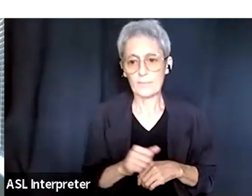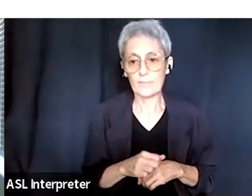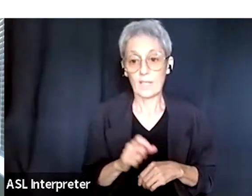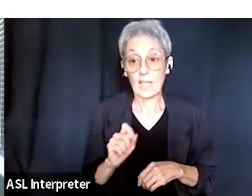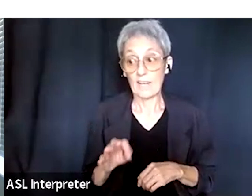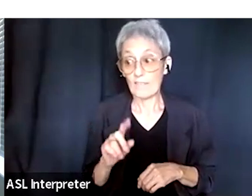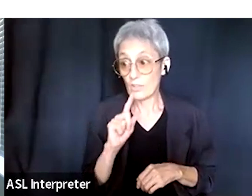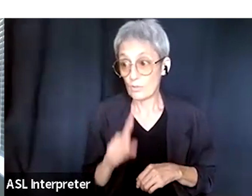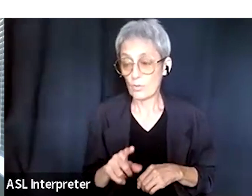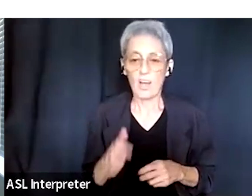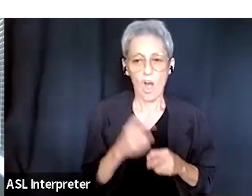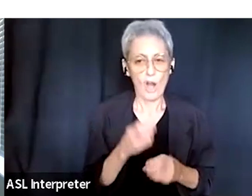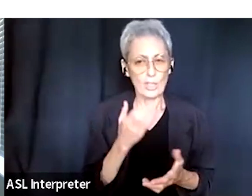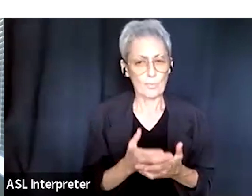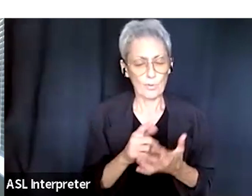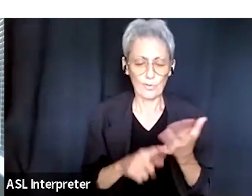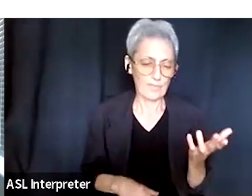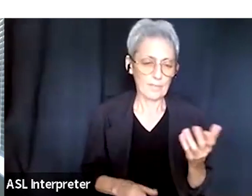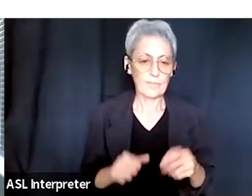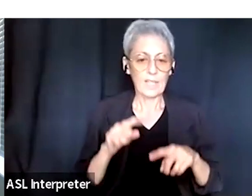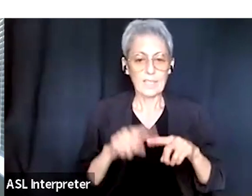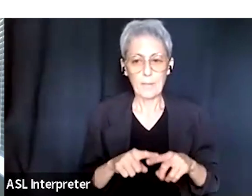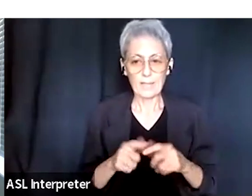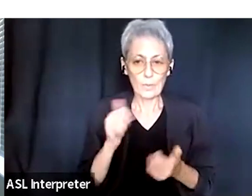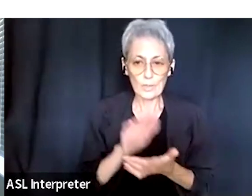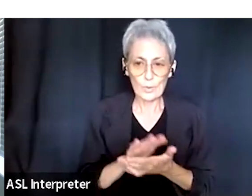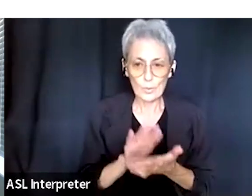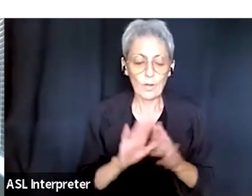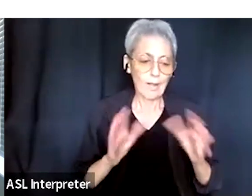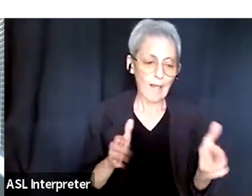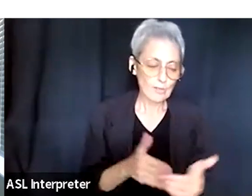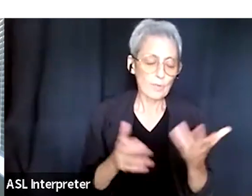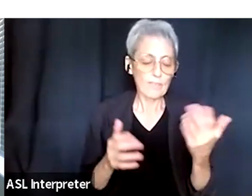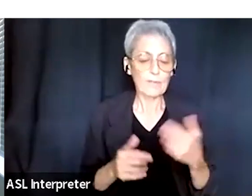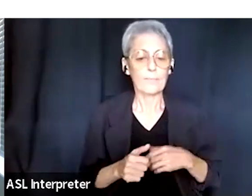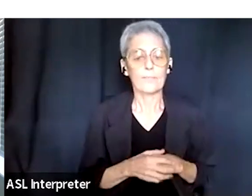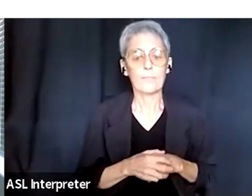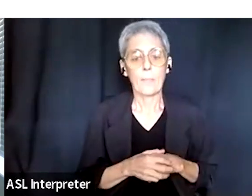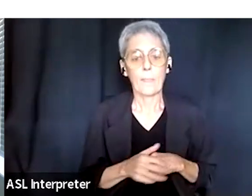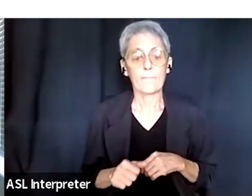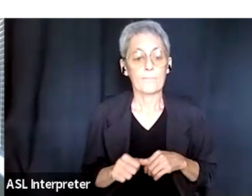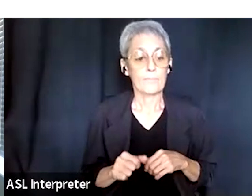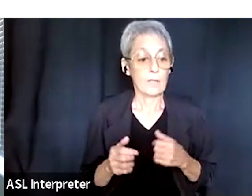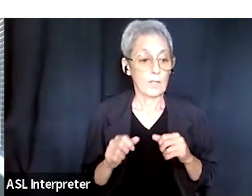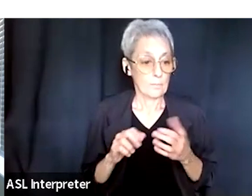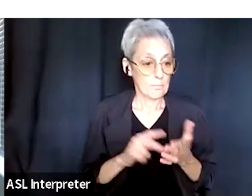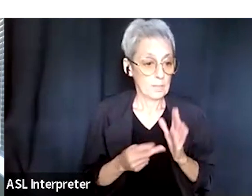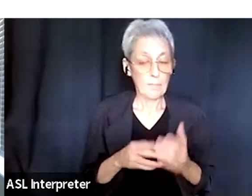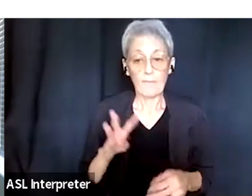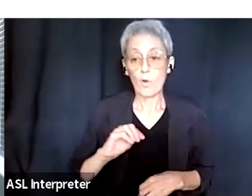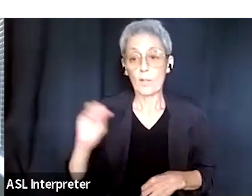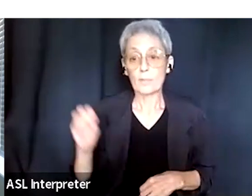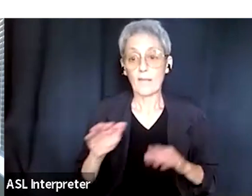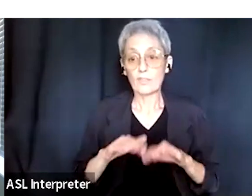prove these things, and it depends on the particular school and the class, and that could be that 40% of children are having 15% of